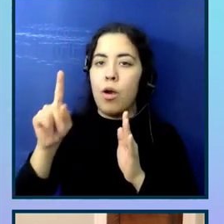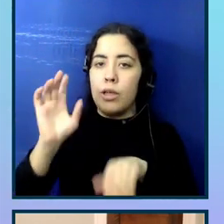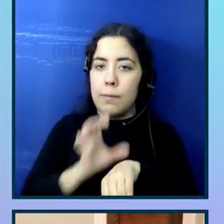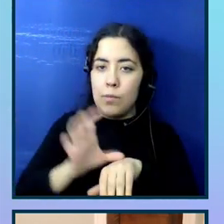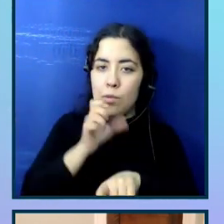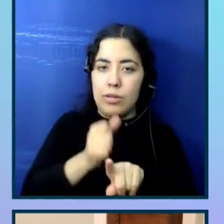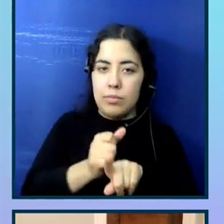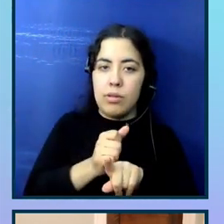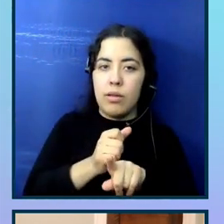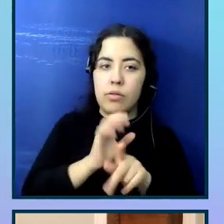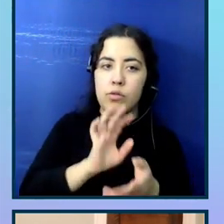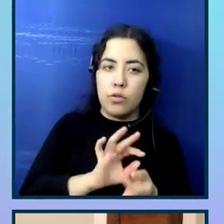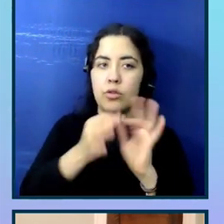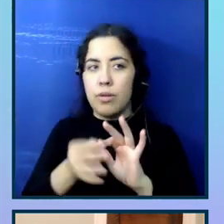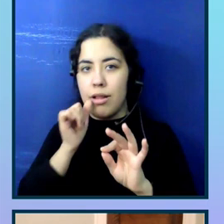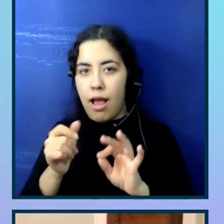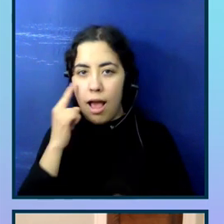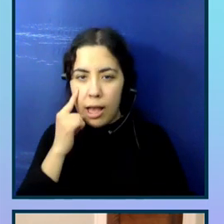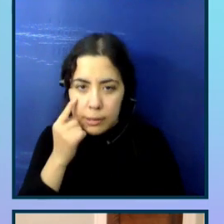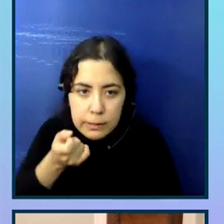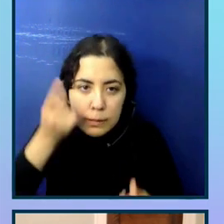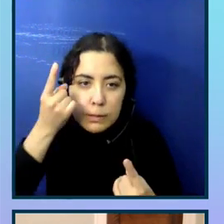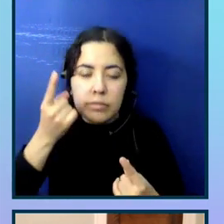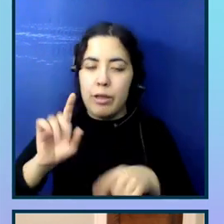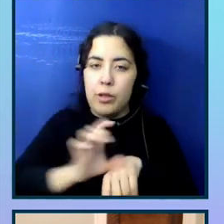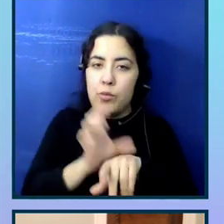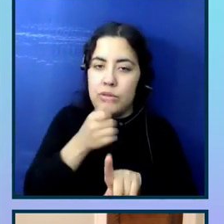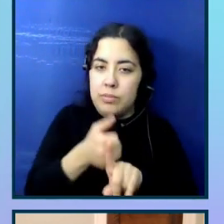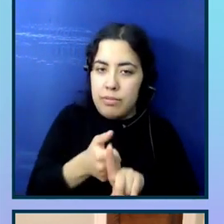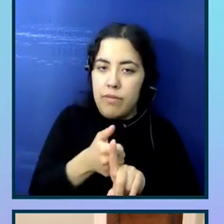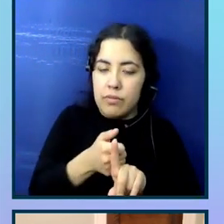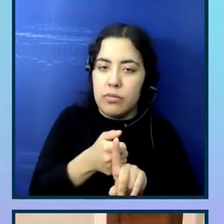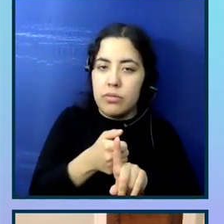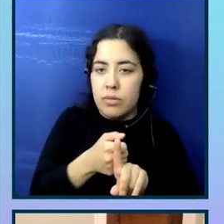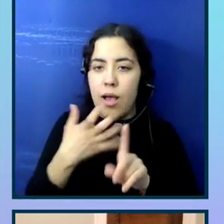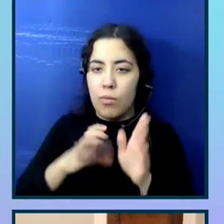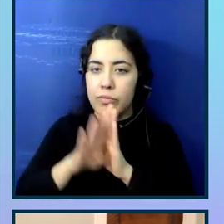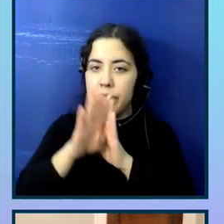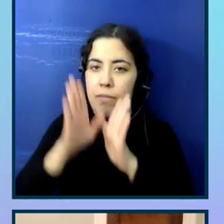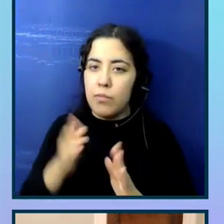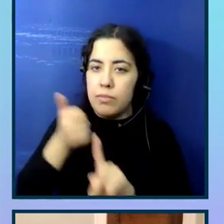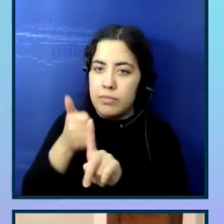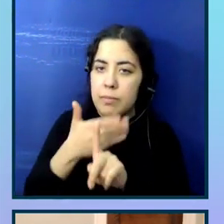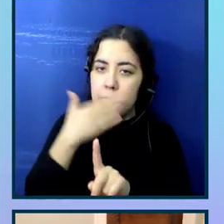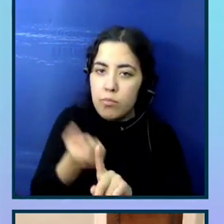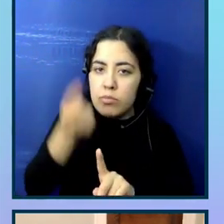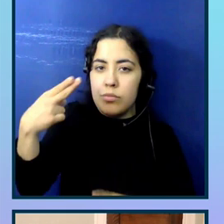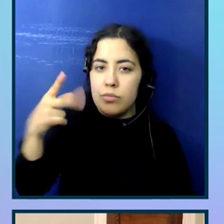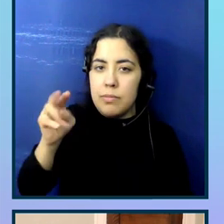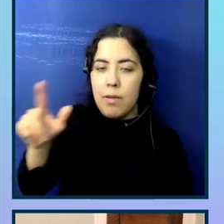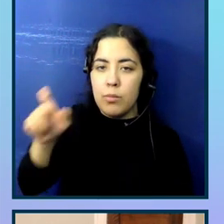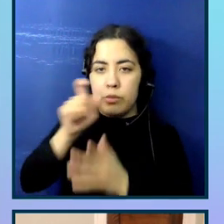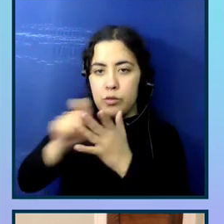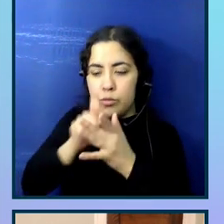interpret and not our eyeballs. I want to help developers better understand that HTML should be written